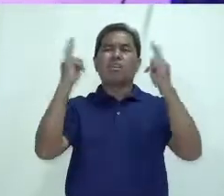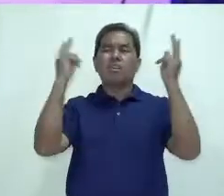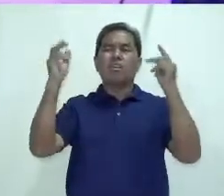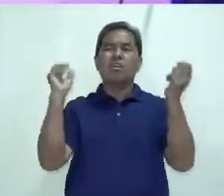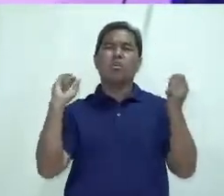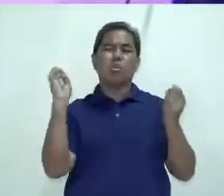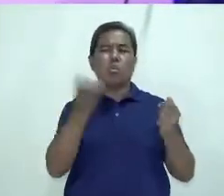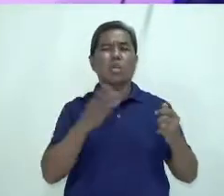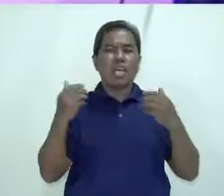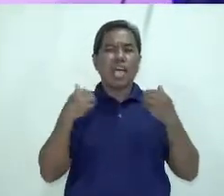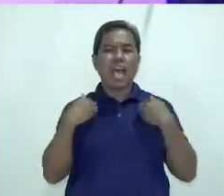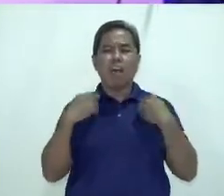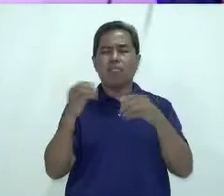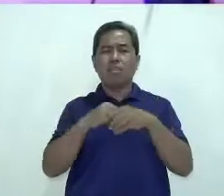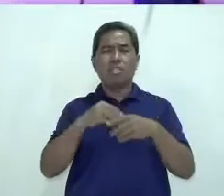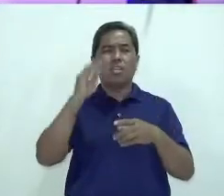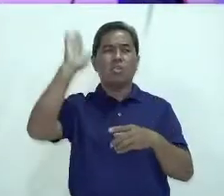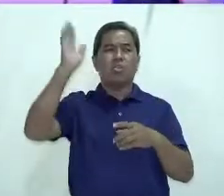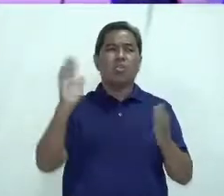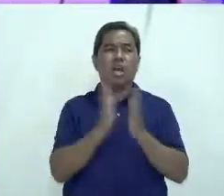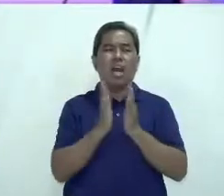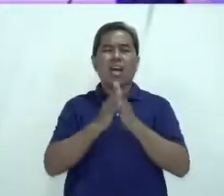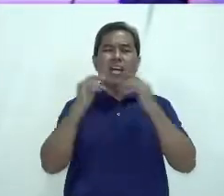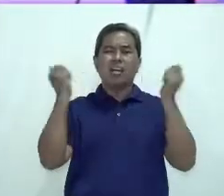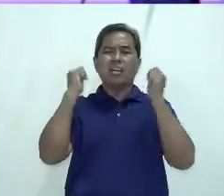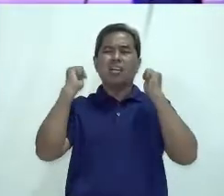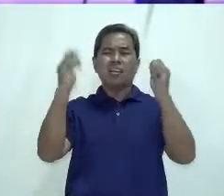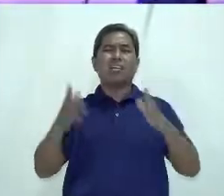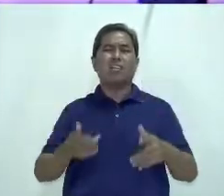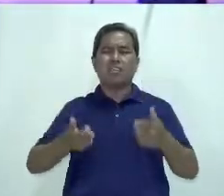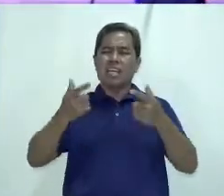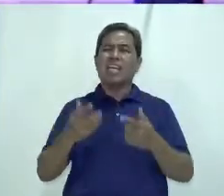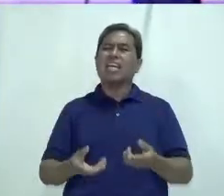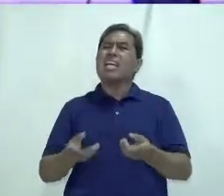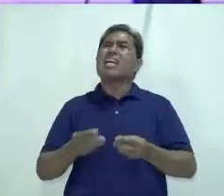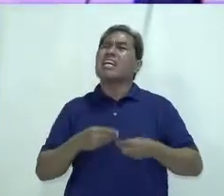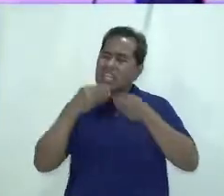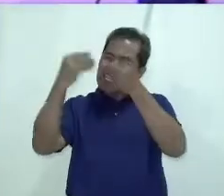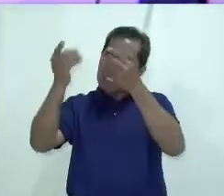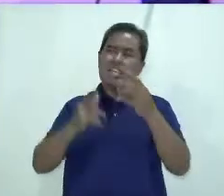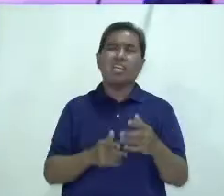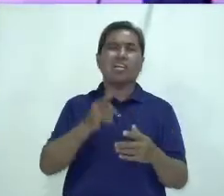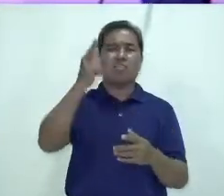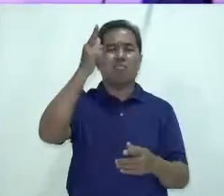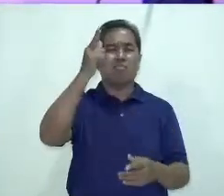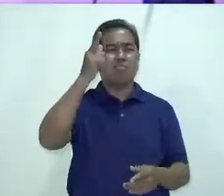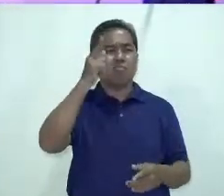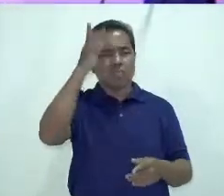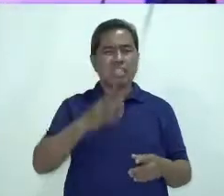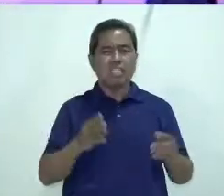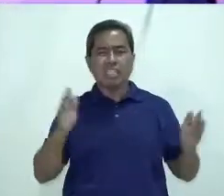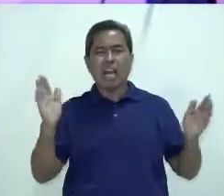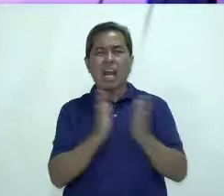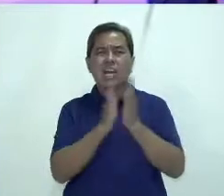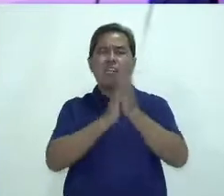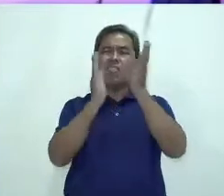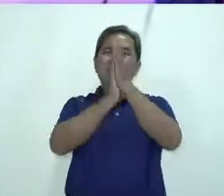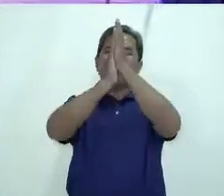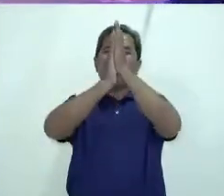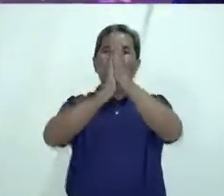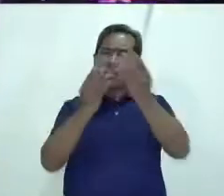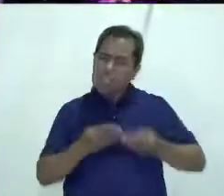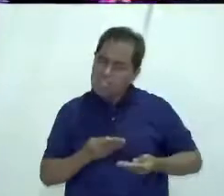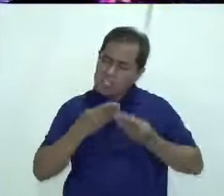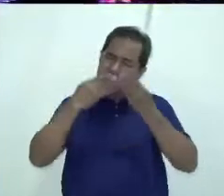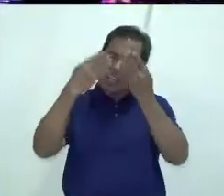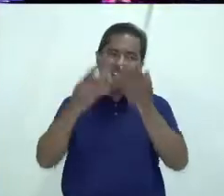you. Hallelujah, hallelujah. Can we just give God the best clap of praise today? Hallelujah, that He